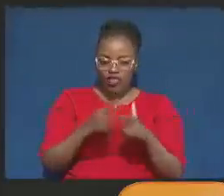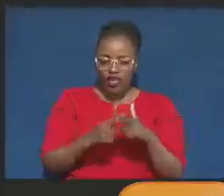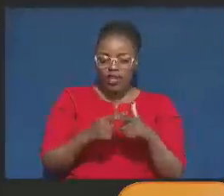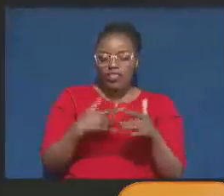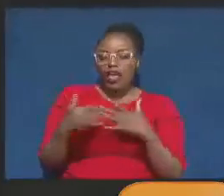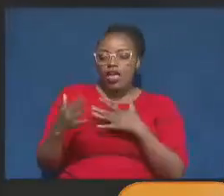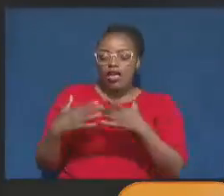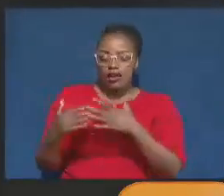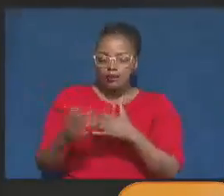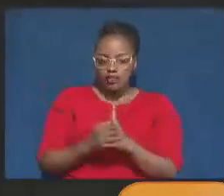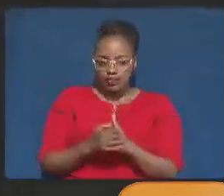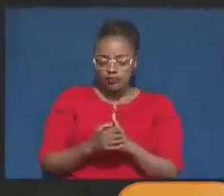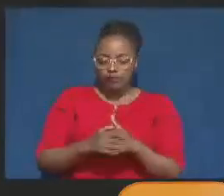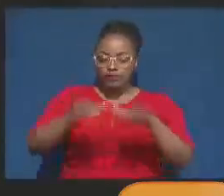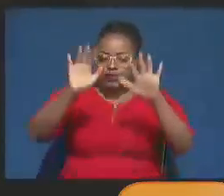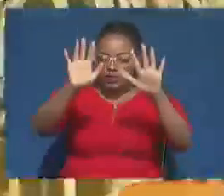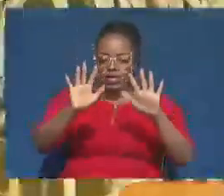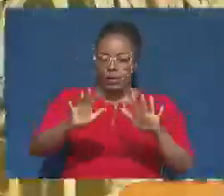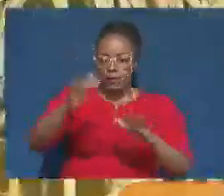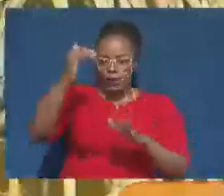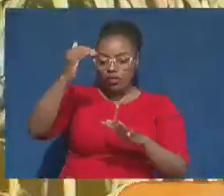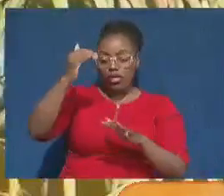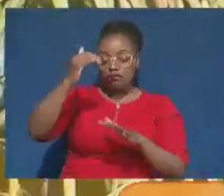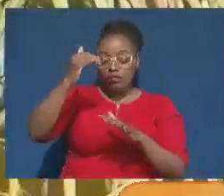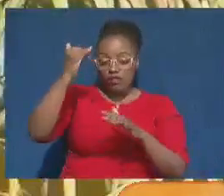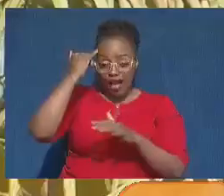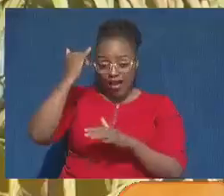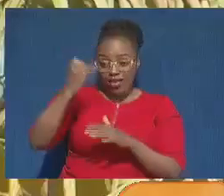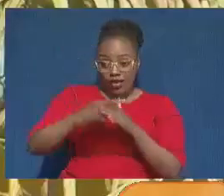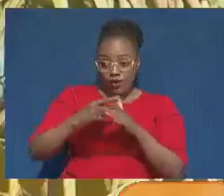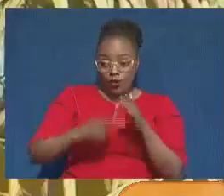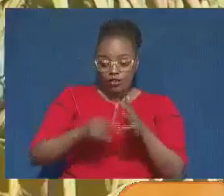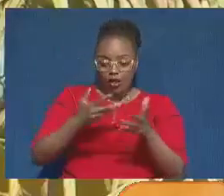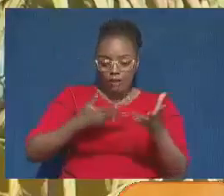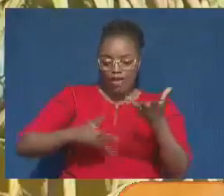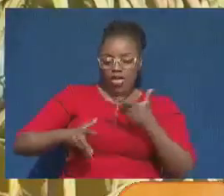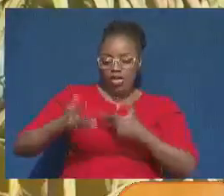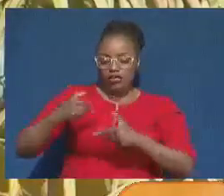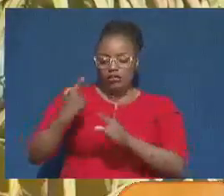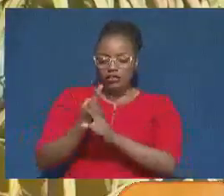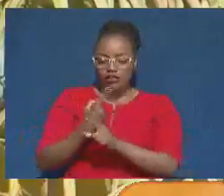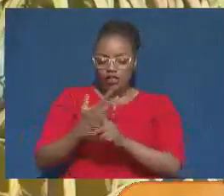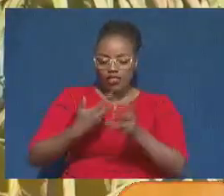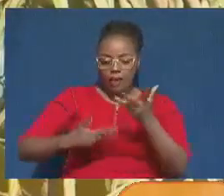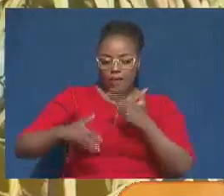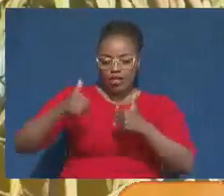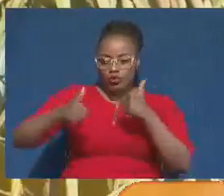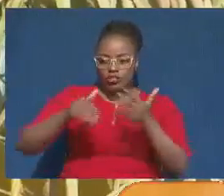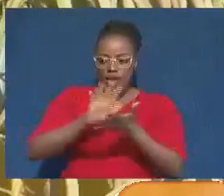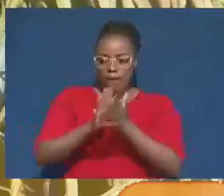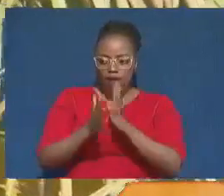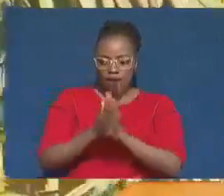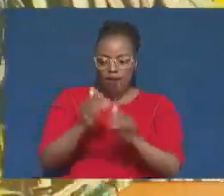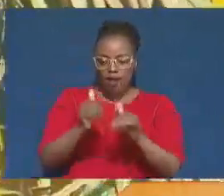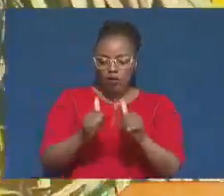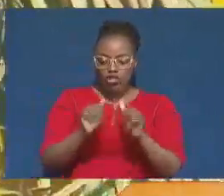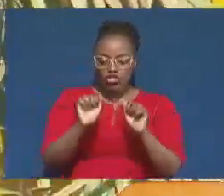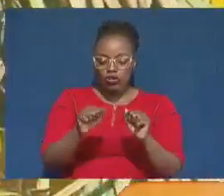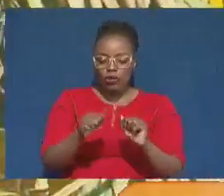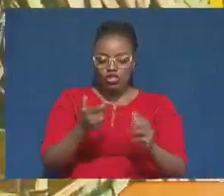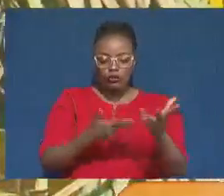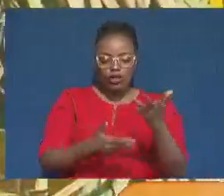sealing. And the other important aspect is the TMR, the total mixing ratio aspect. So the mixing pact ensures that you're able to